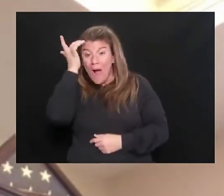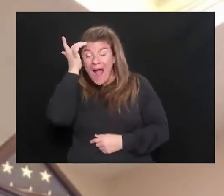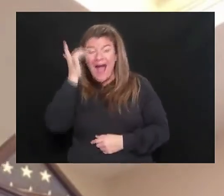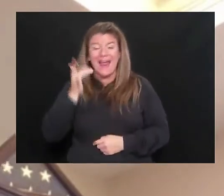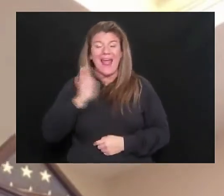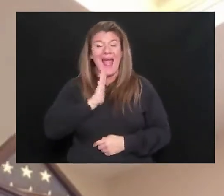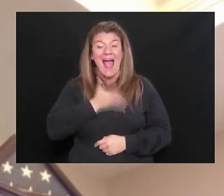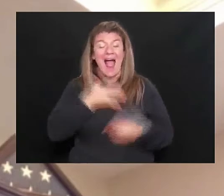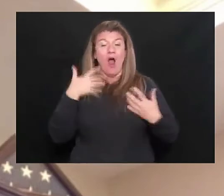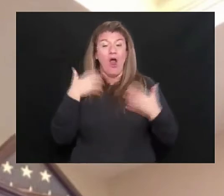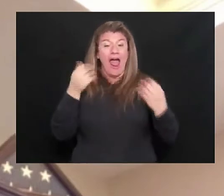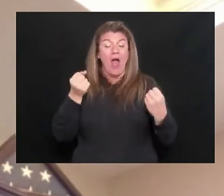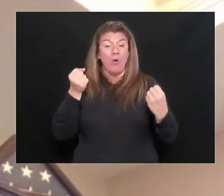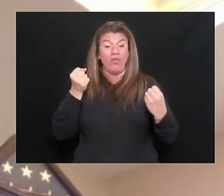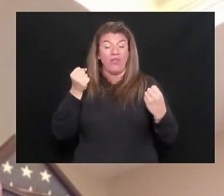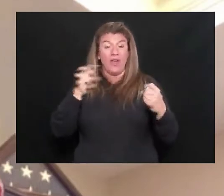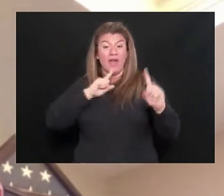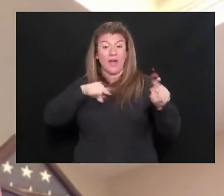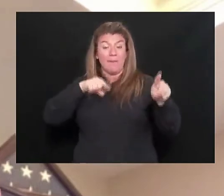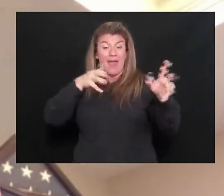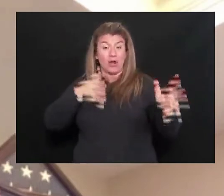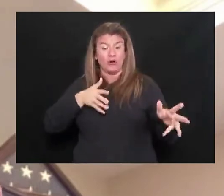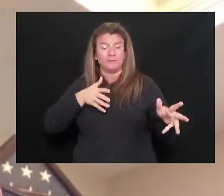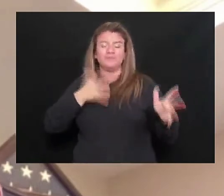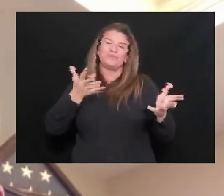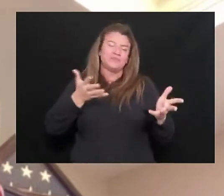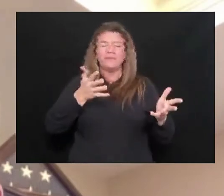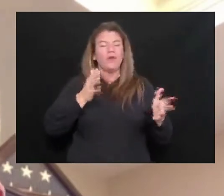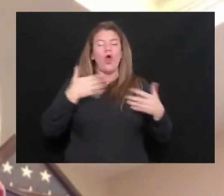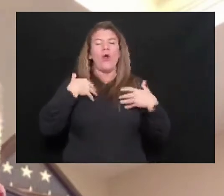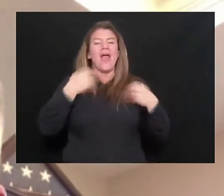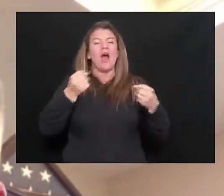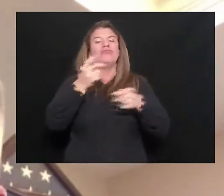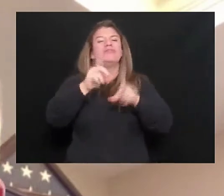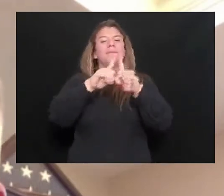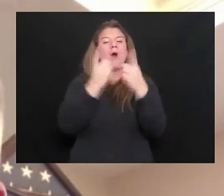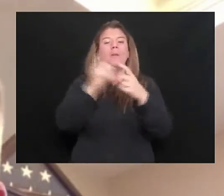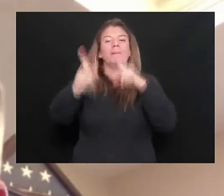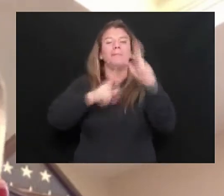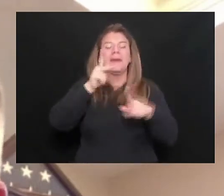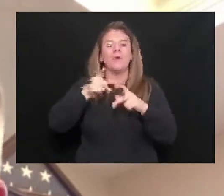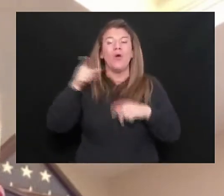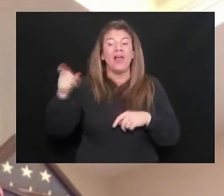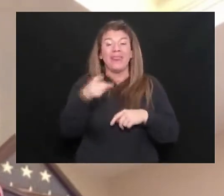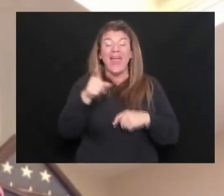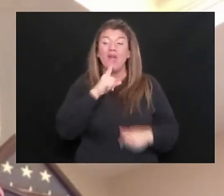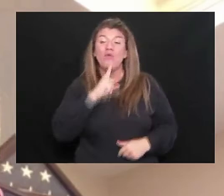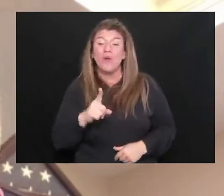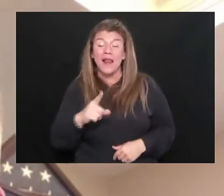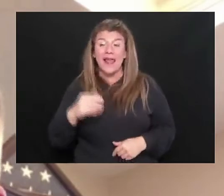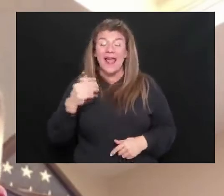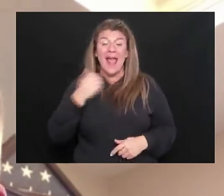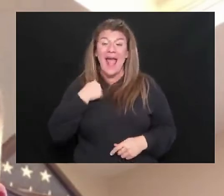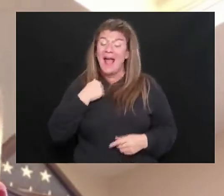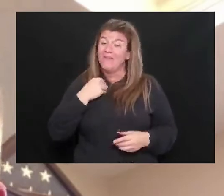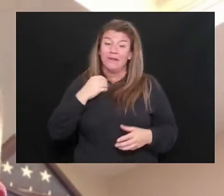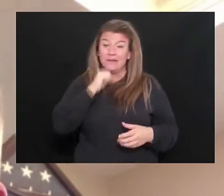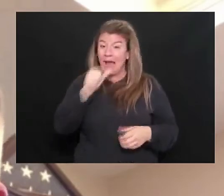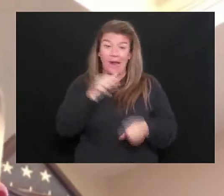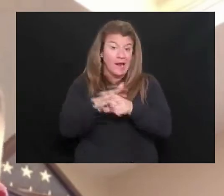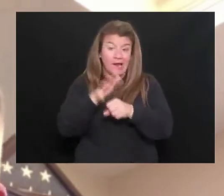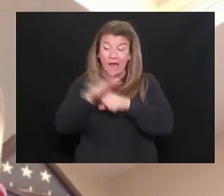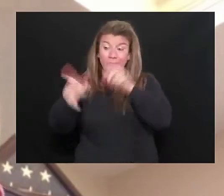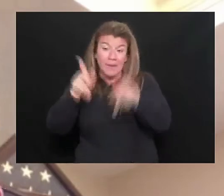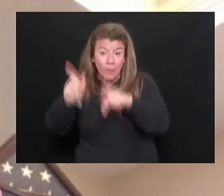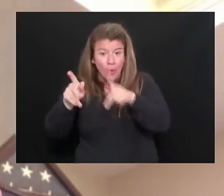health command, our health department folks are really strapped with manpower, so it takes us a little bit